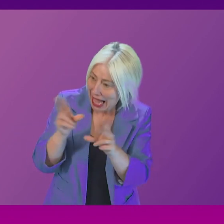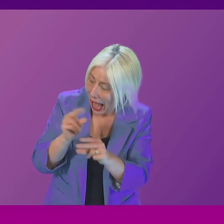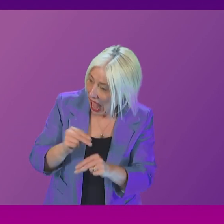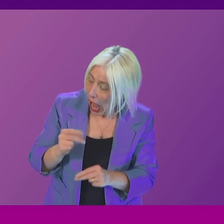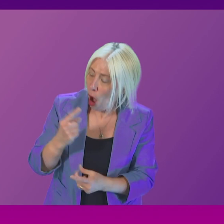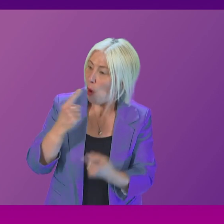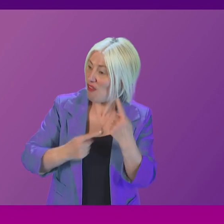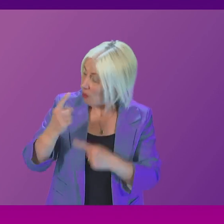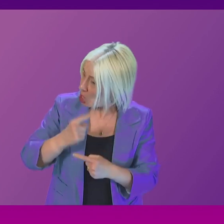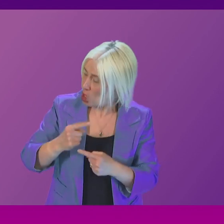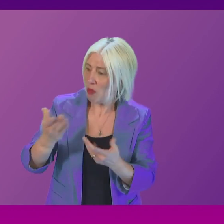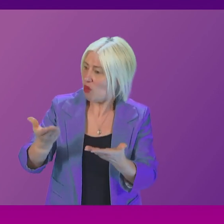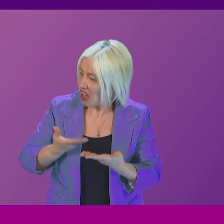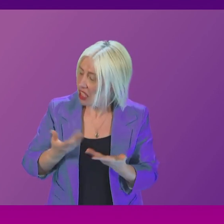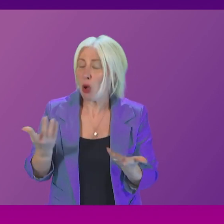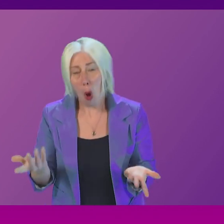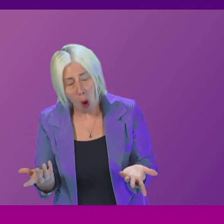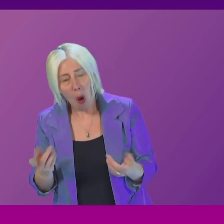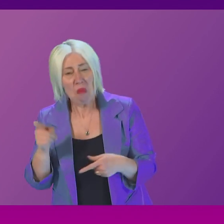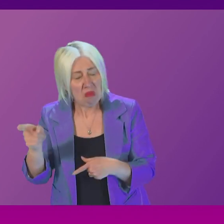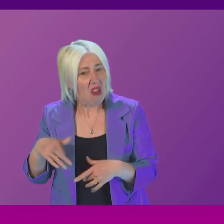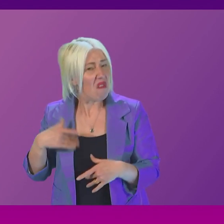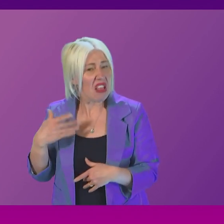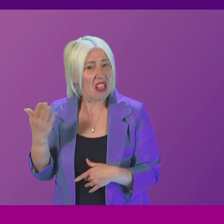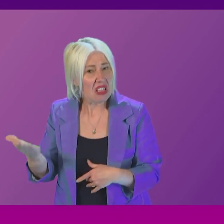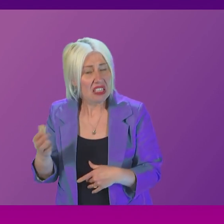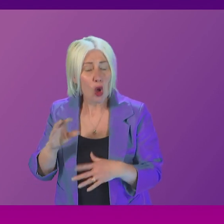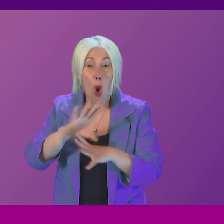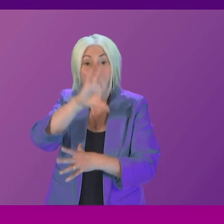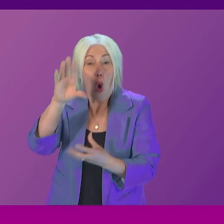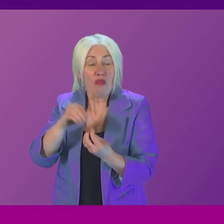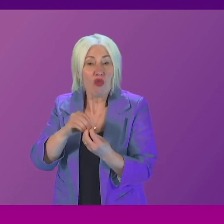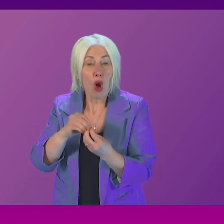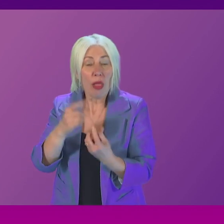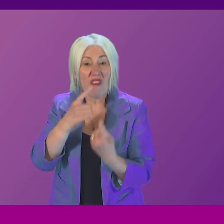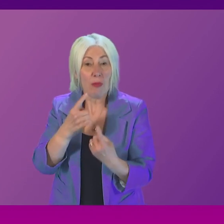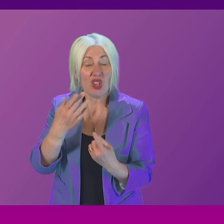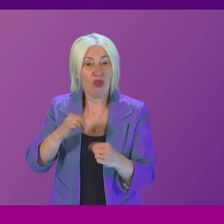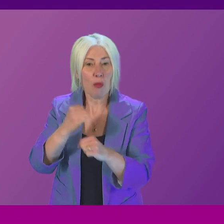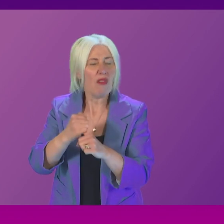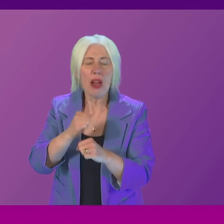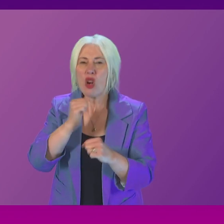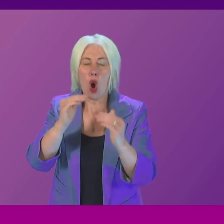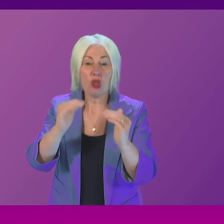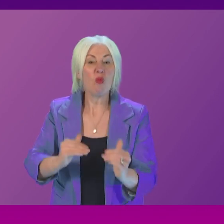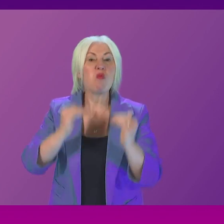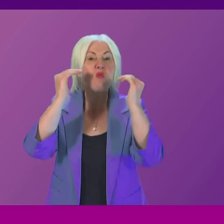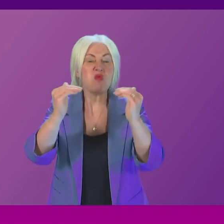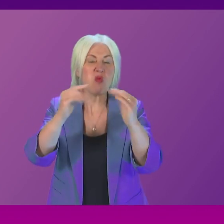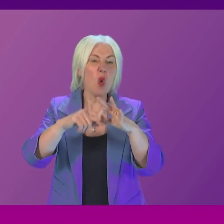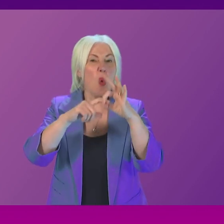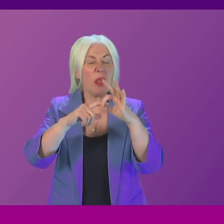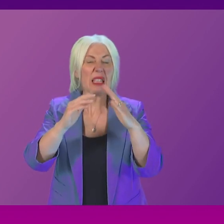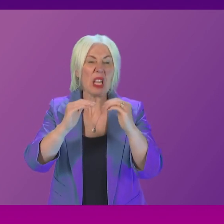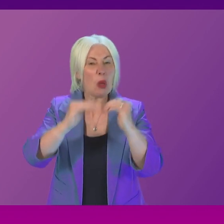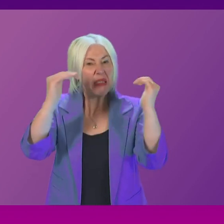of the information that's been provided, or if he feels that overall the information that is coming from government is not of a quality or standard or